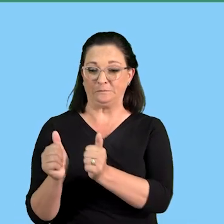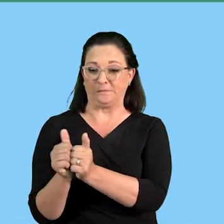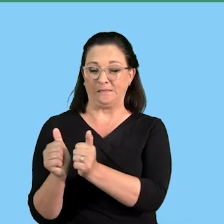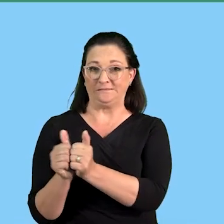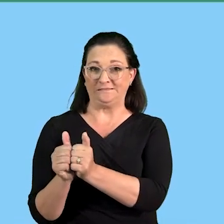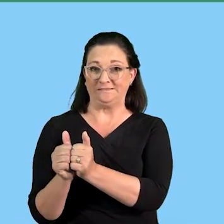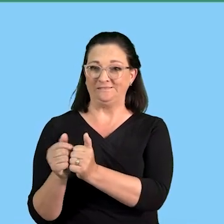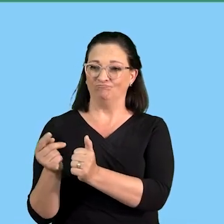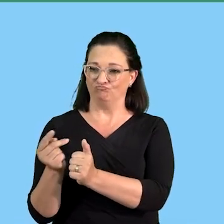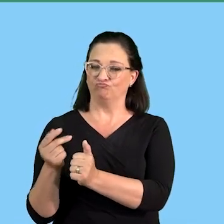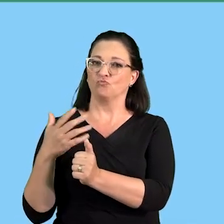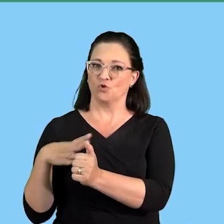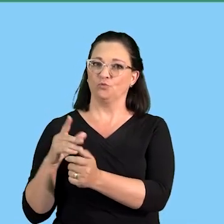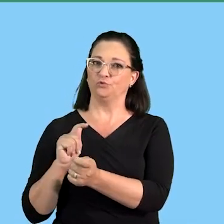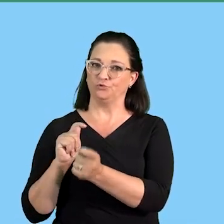a company